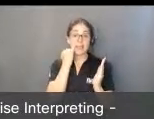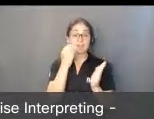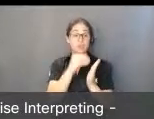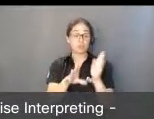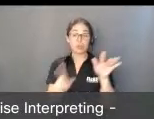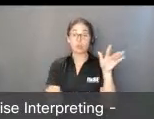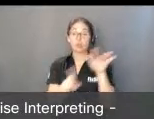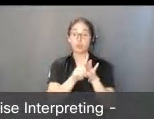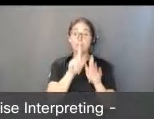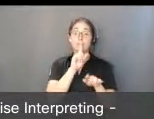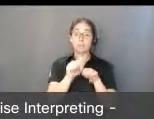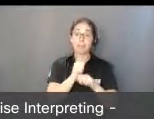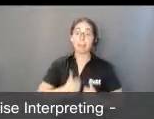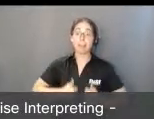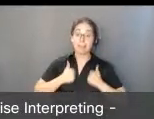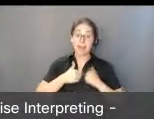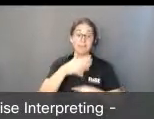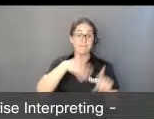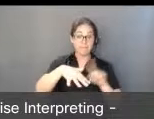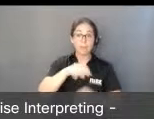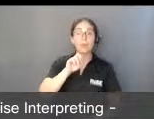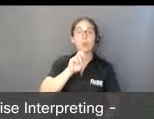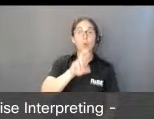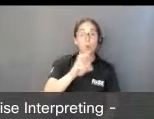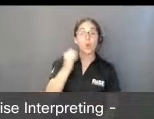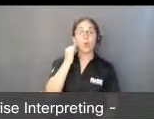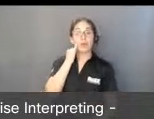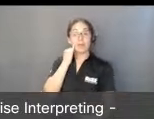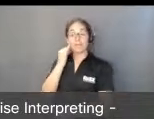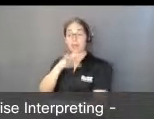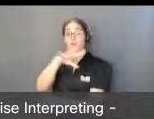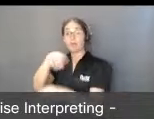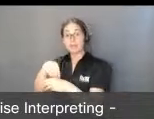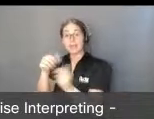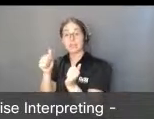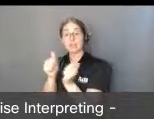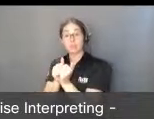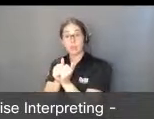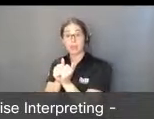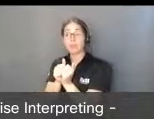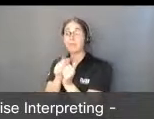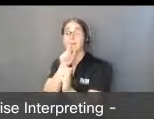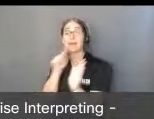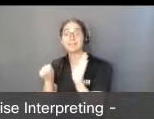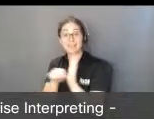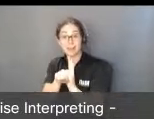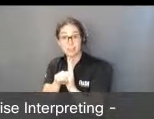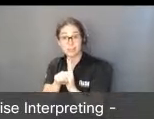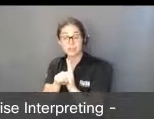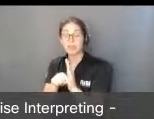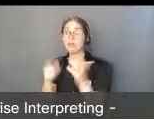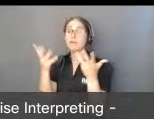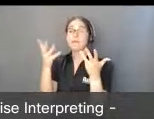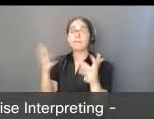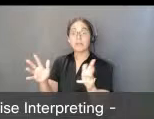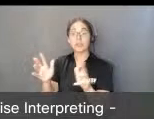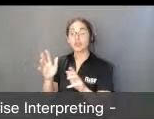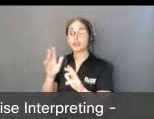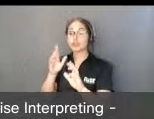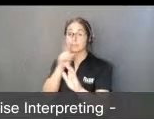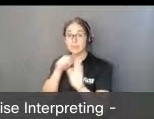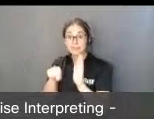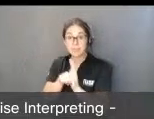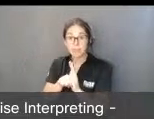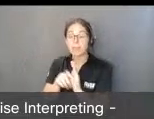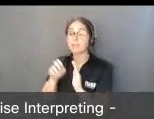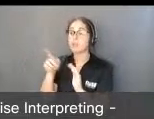setting, but are they engaged in participating in assignments? Are they engaged in having conversations outside of